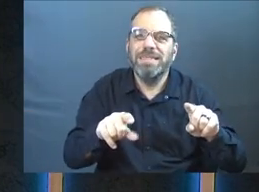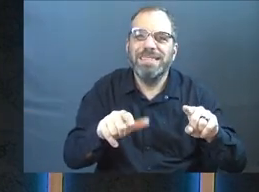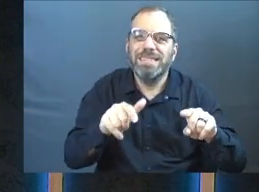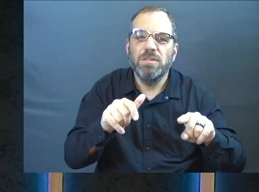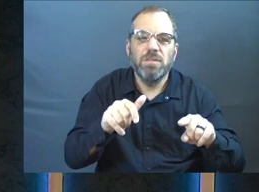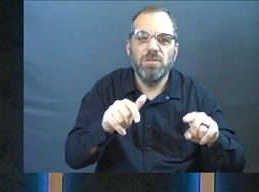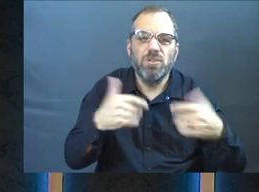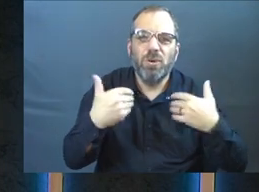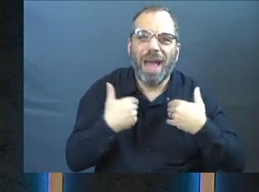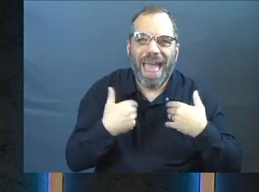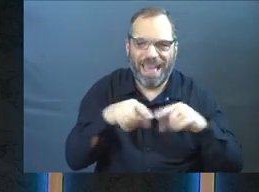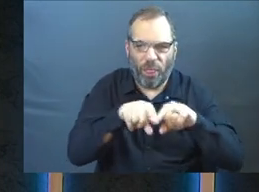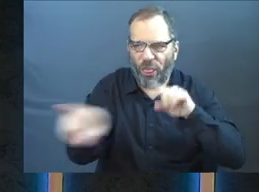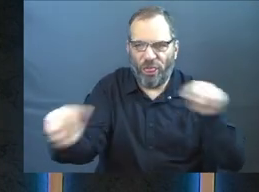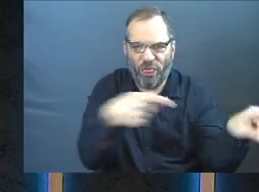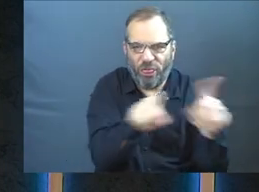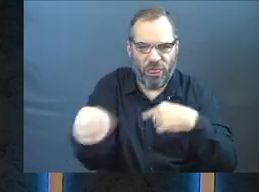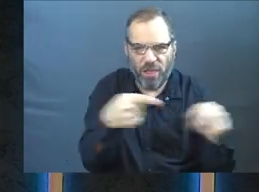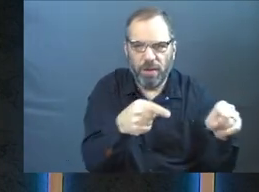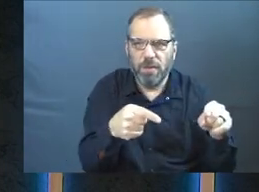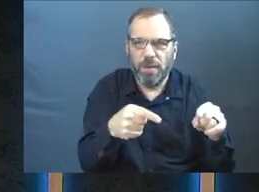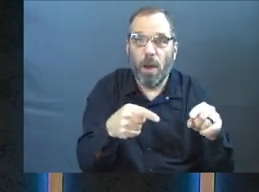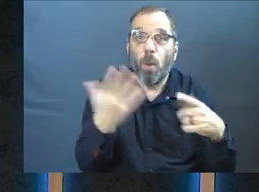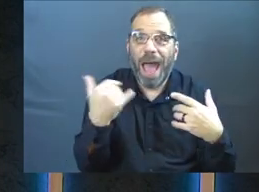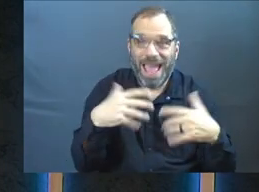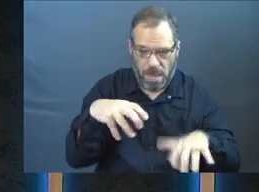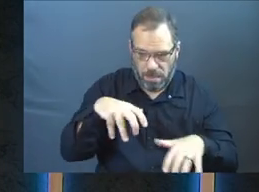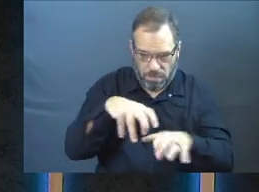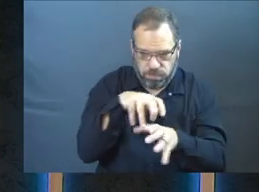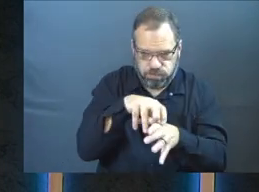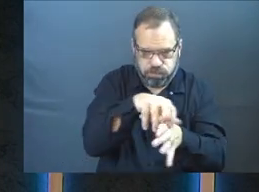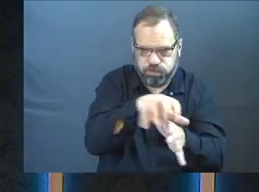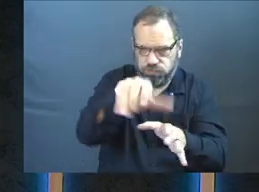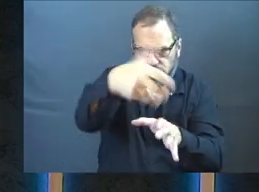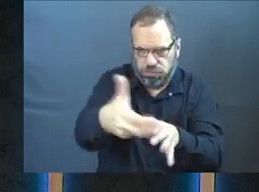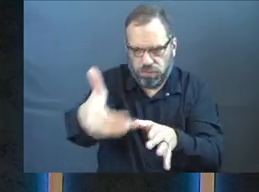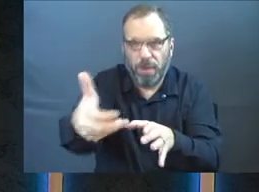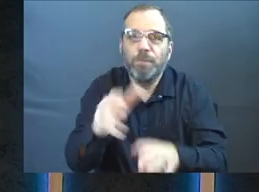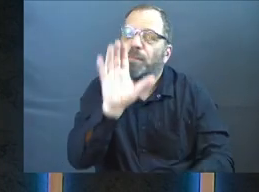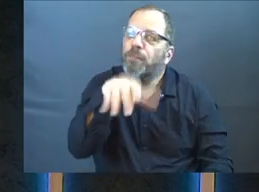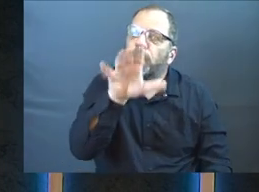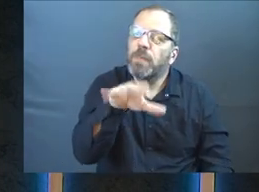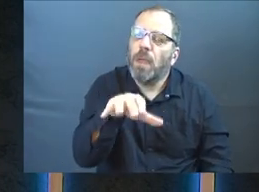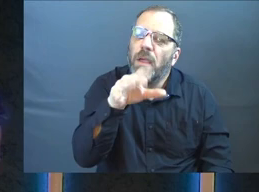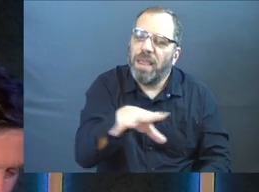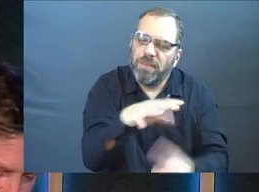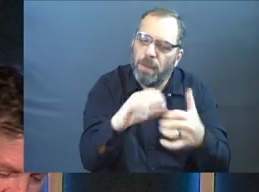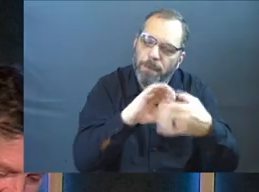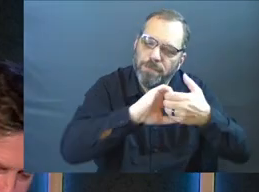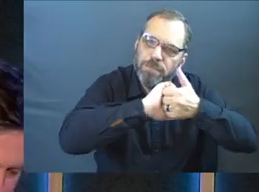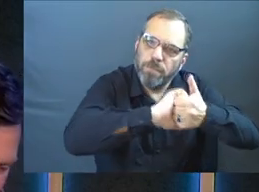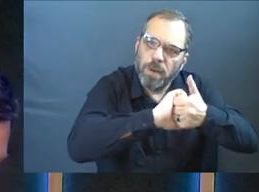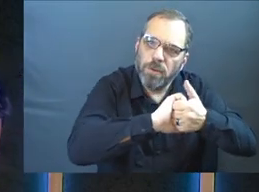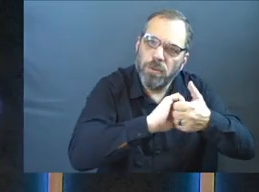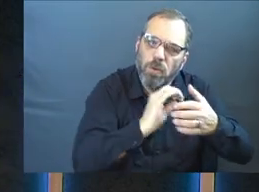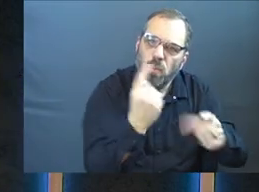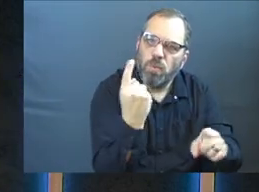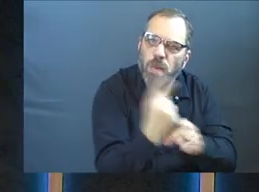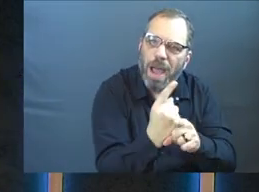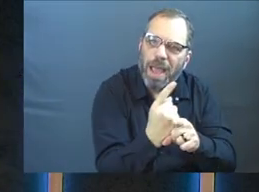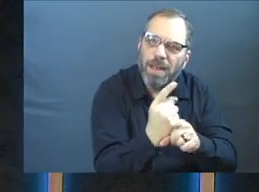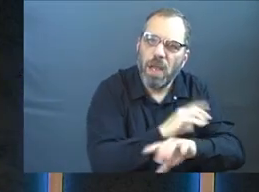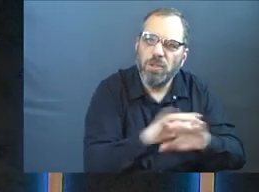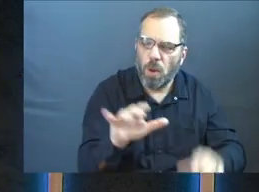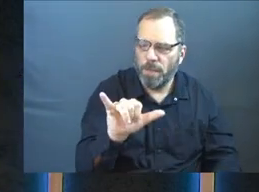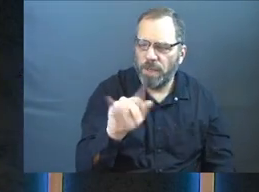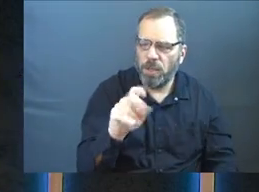not going to have a functional stagecoach. So he says, you've got to be partnered correctly. Don't